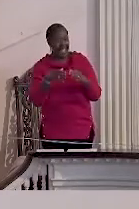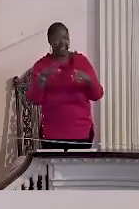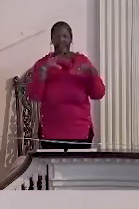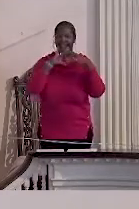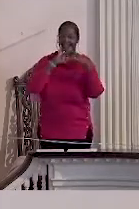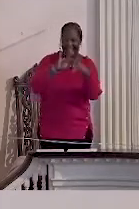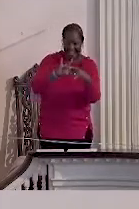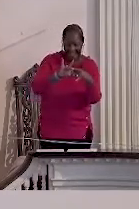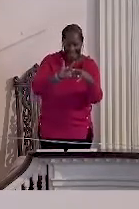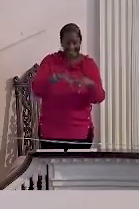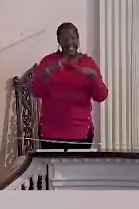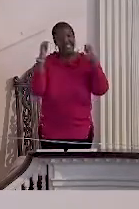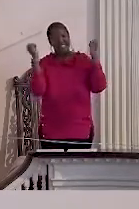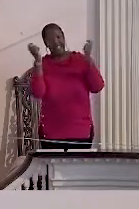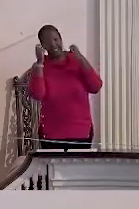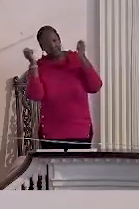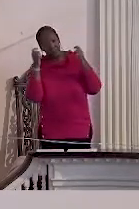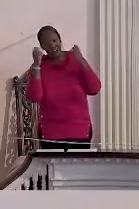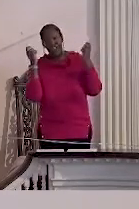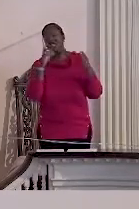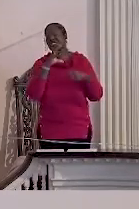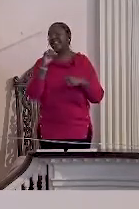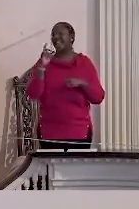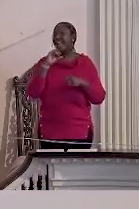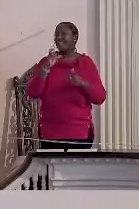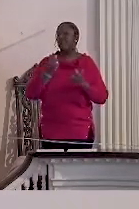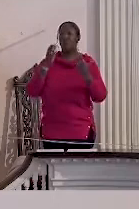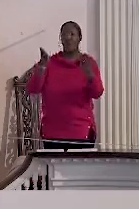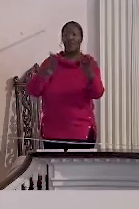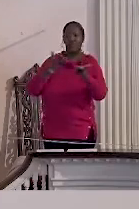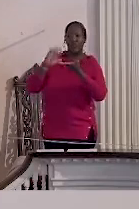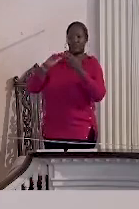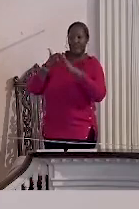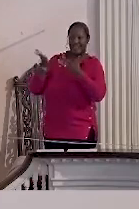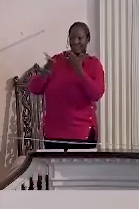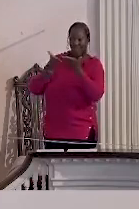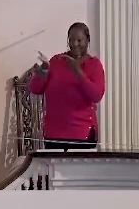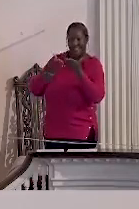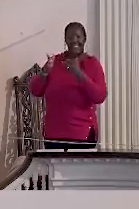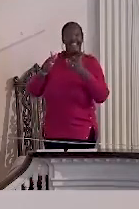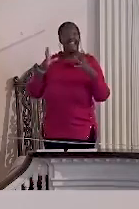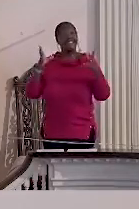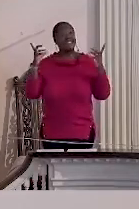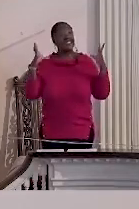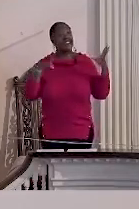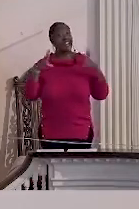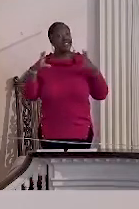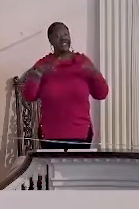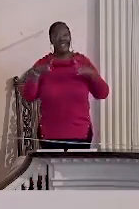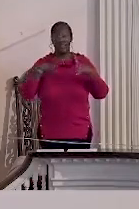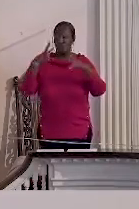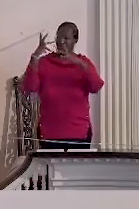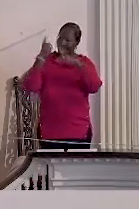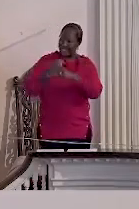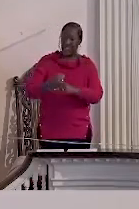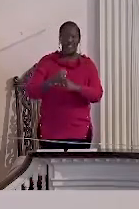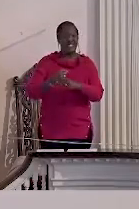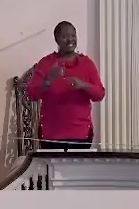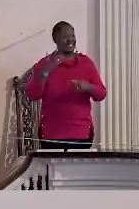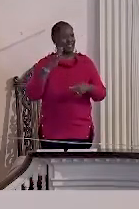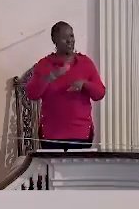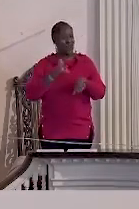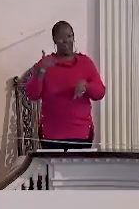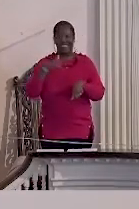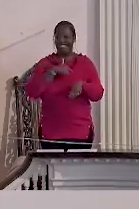reconnect in celebration and in service as the holiday traditions at All Souls call us together